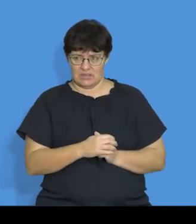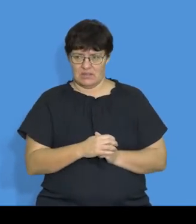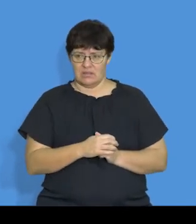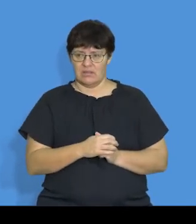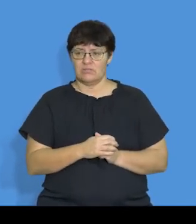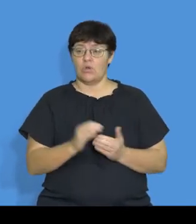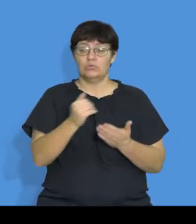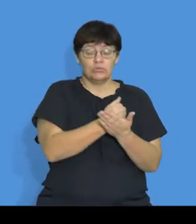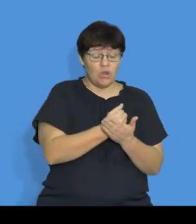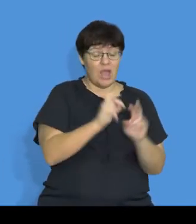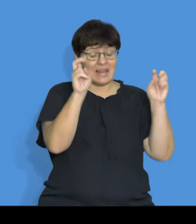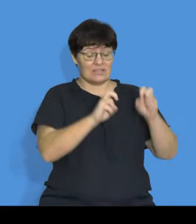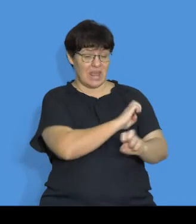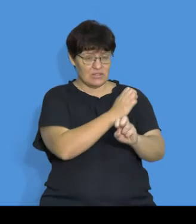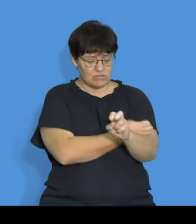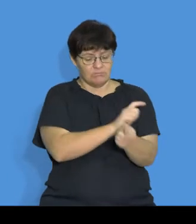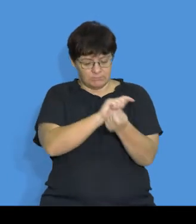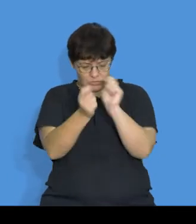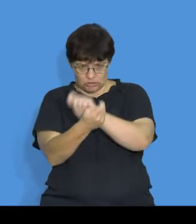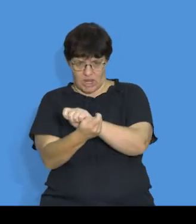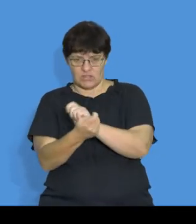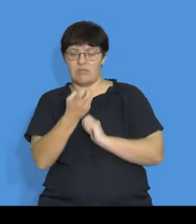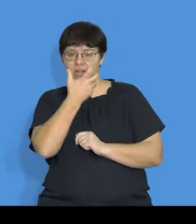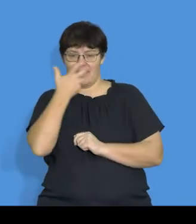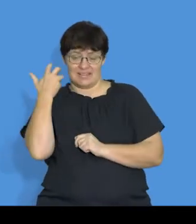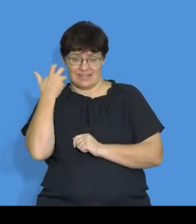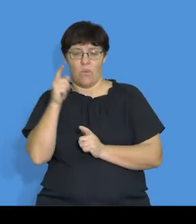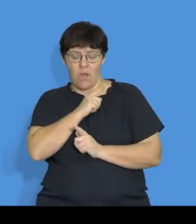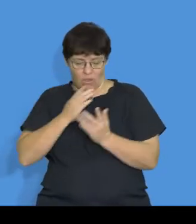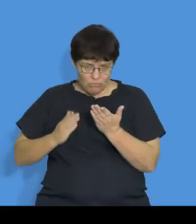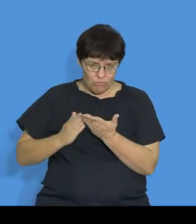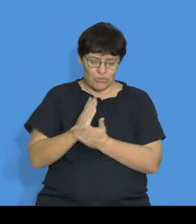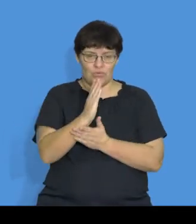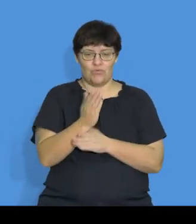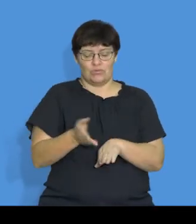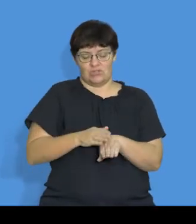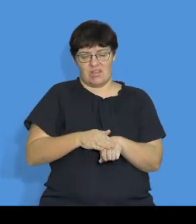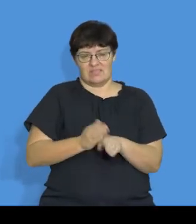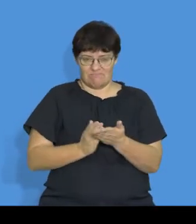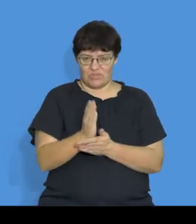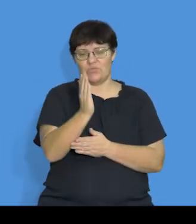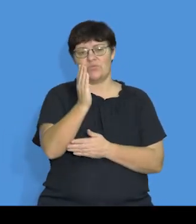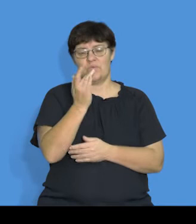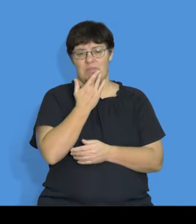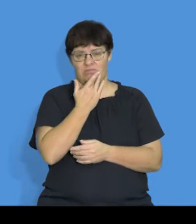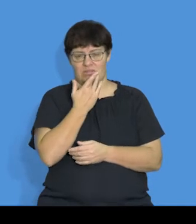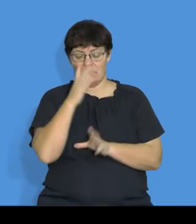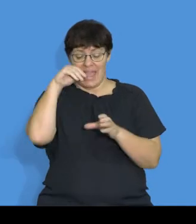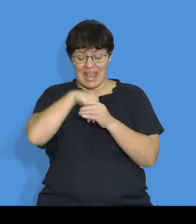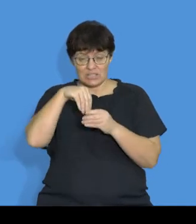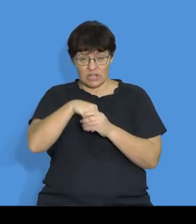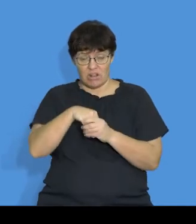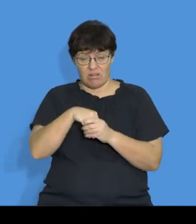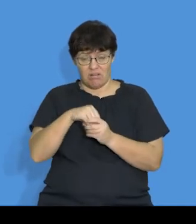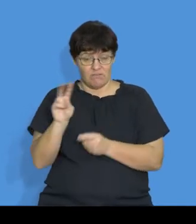energy is converted to heat when charges move through the battery. So what about internal voltage? This is the potential